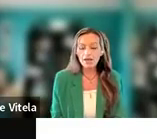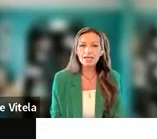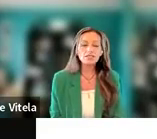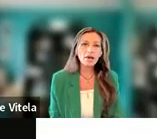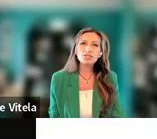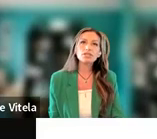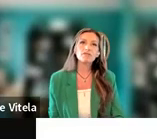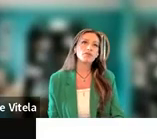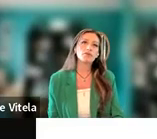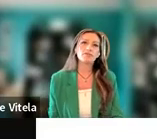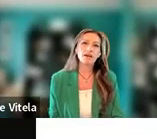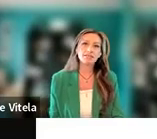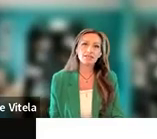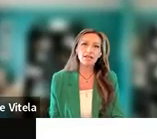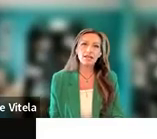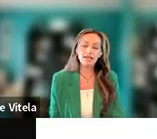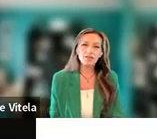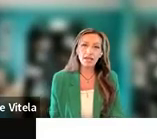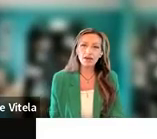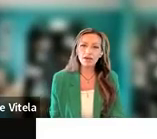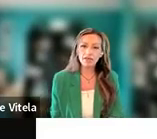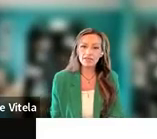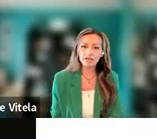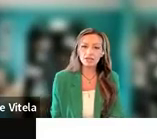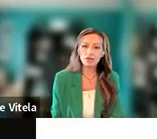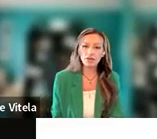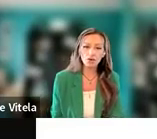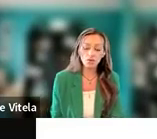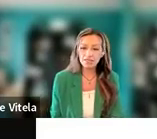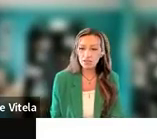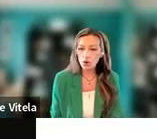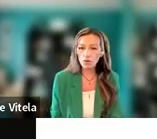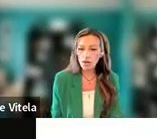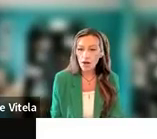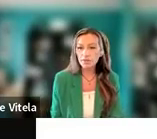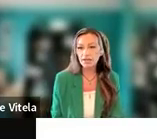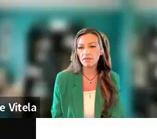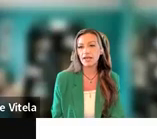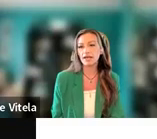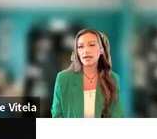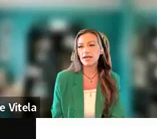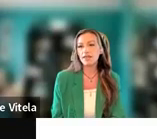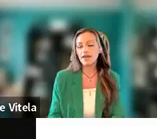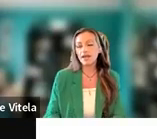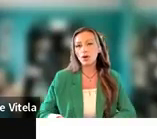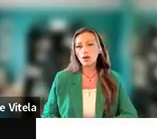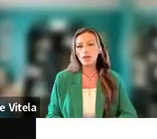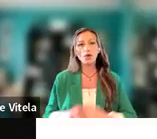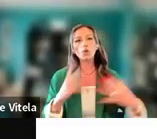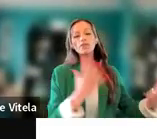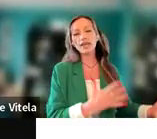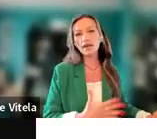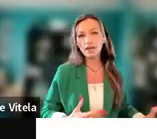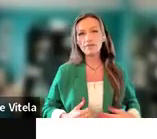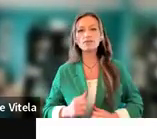And especially for those of us in the caregiving sector, you know, we so commonly think